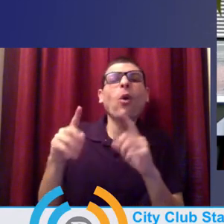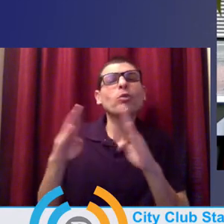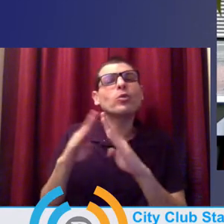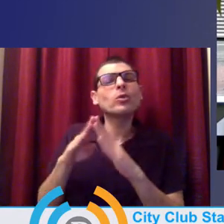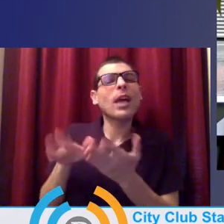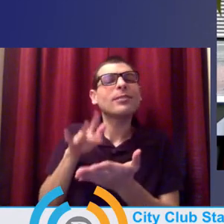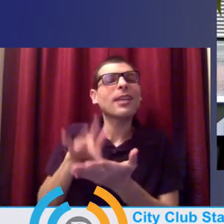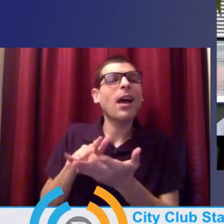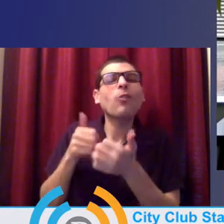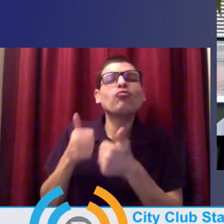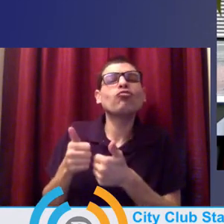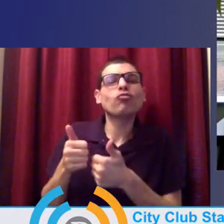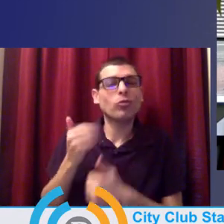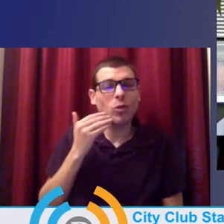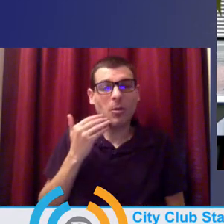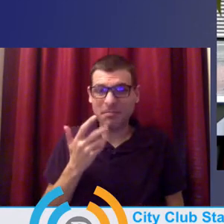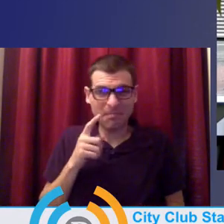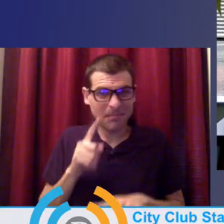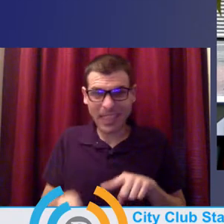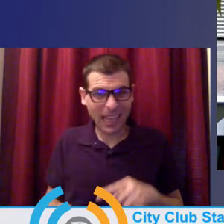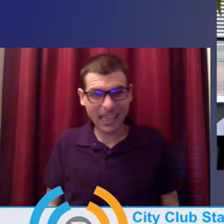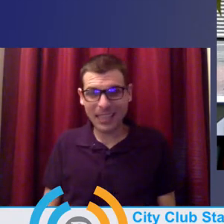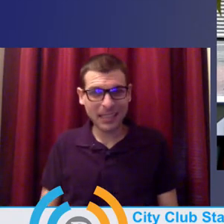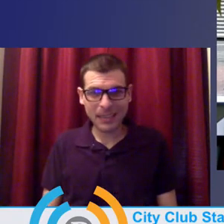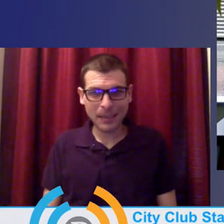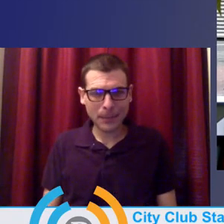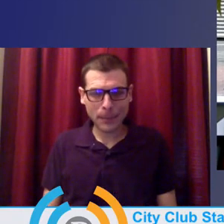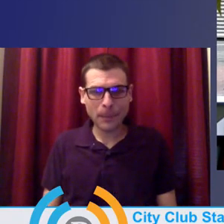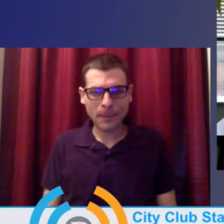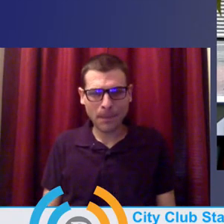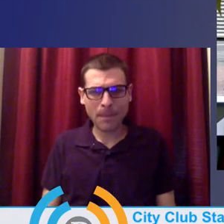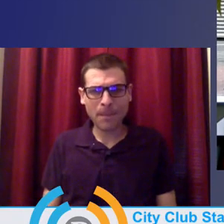or to get someplace to get vaccinated.